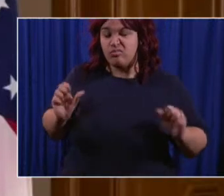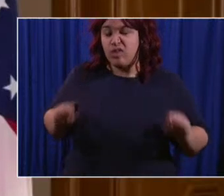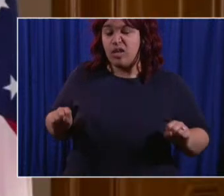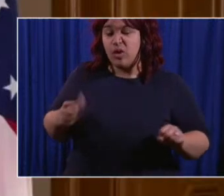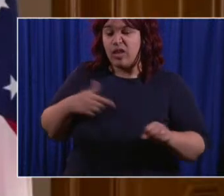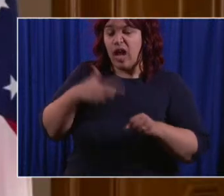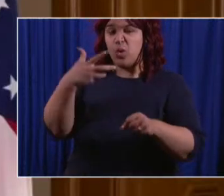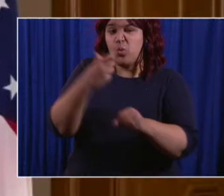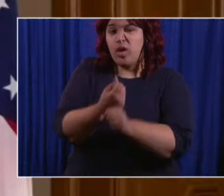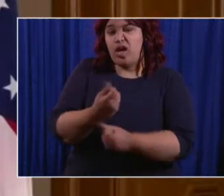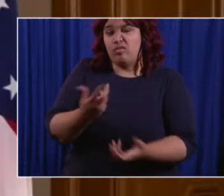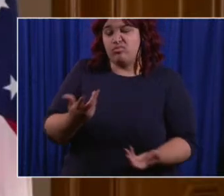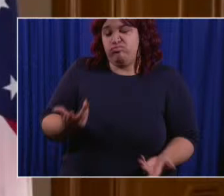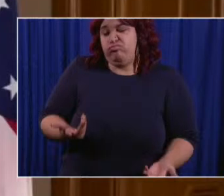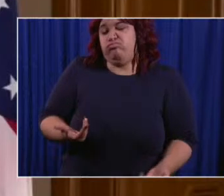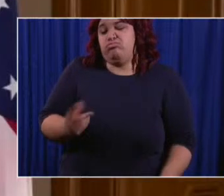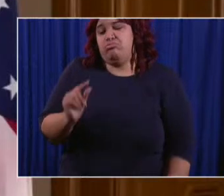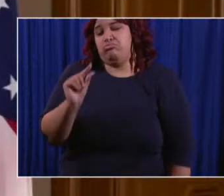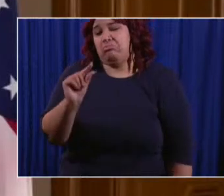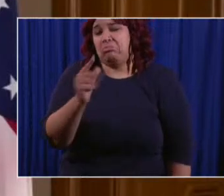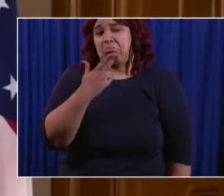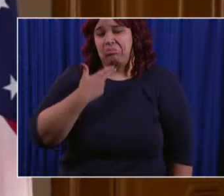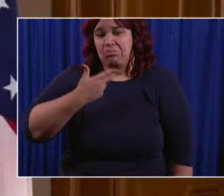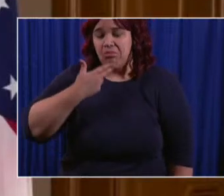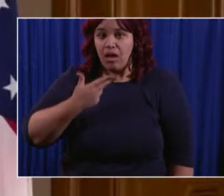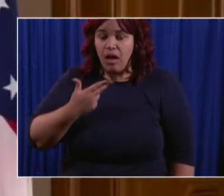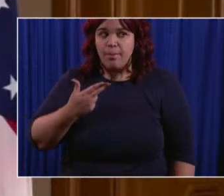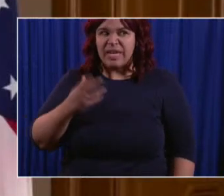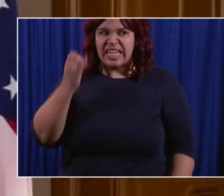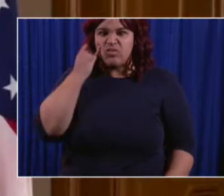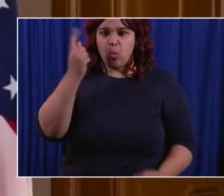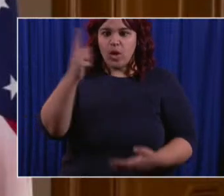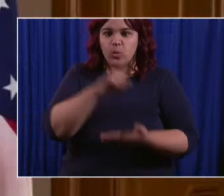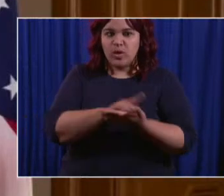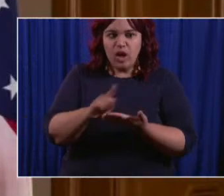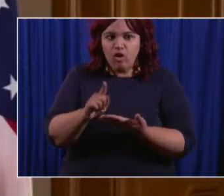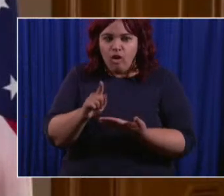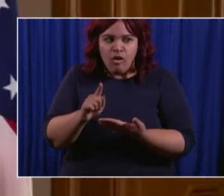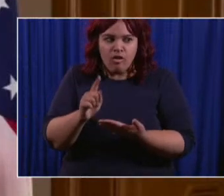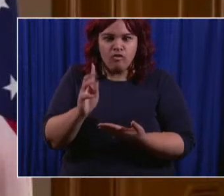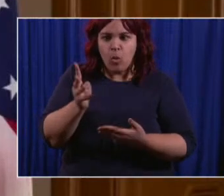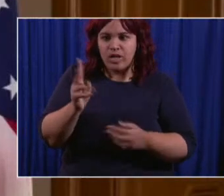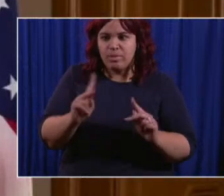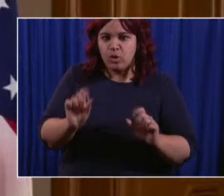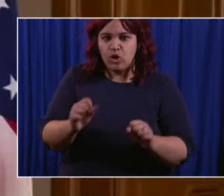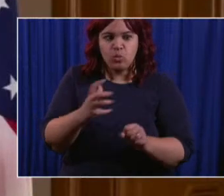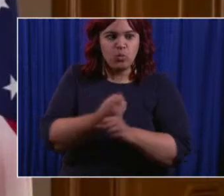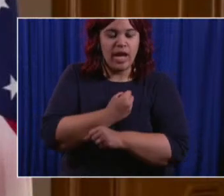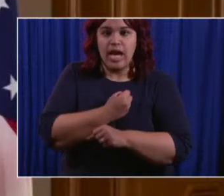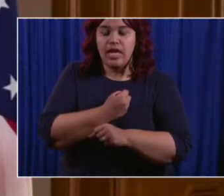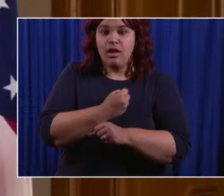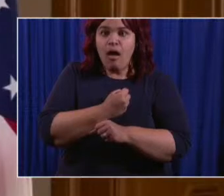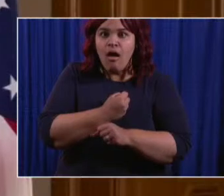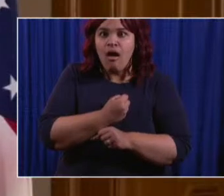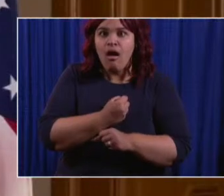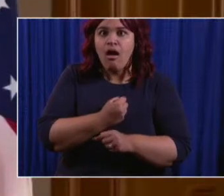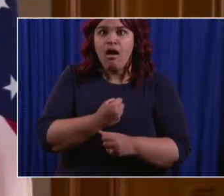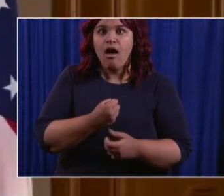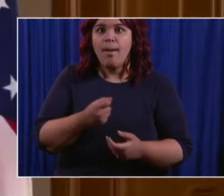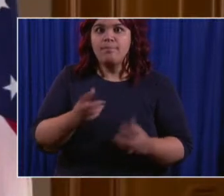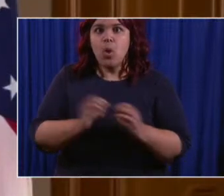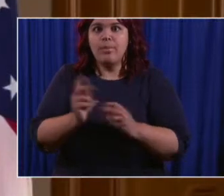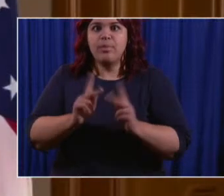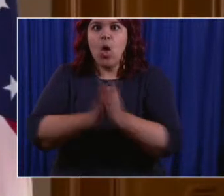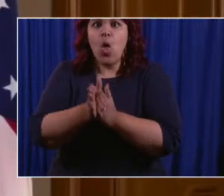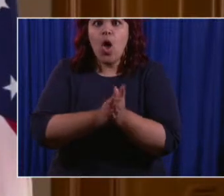find out 40 people are going to win a week, wouldn't that have generated a little bit more peak of interest? Dan, I